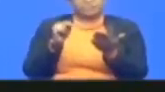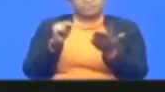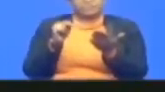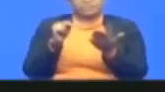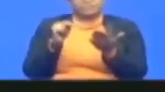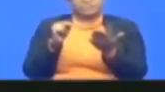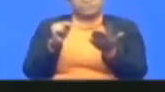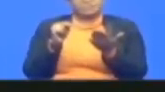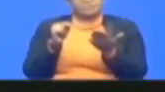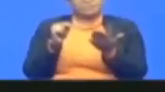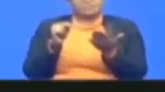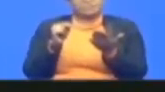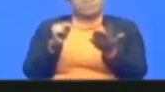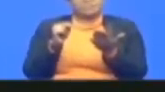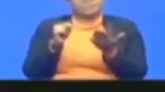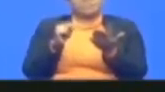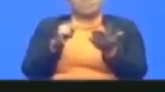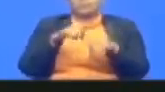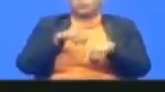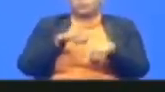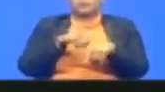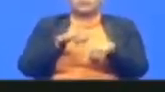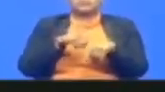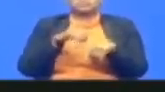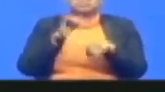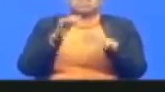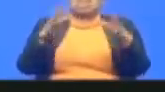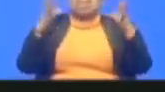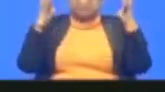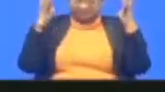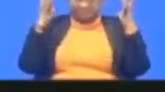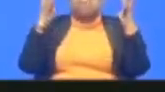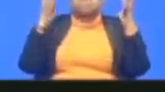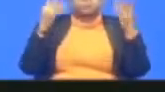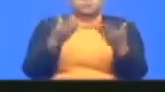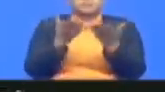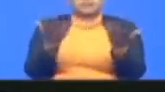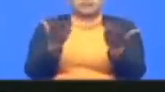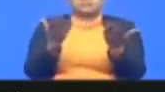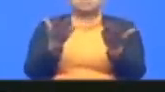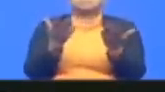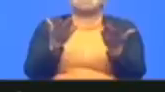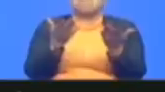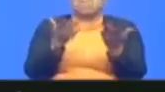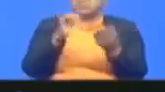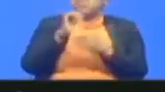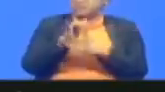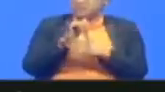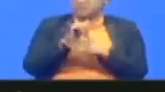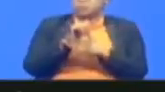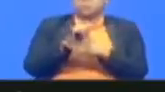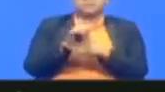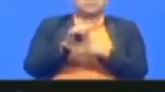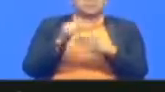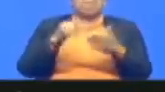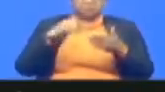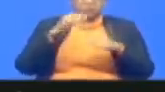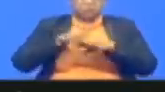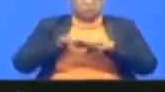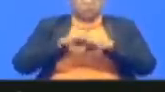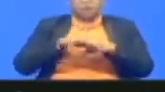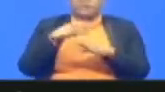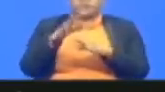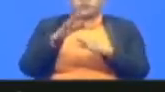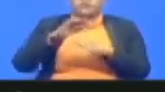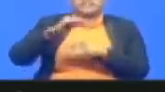When bus rapid transport system was muted, it sounded more of an answer to a probing problem on the city roads,